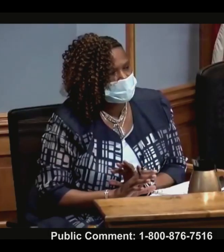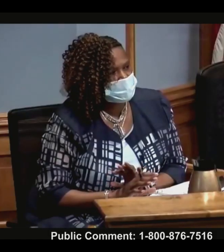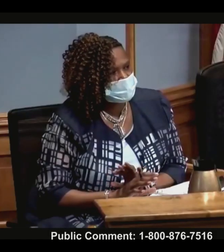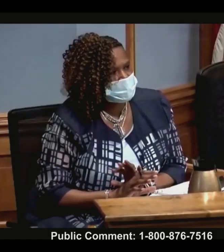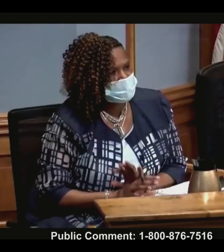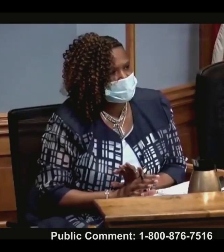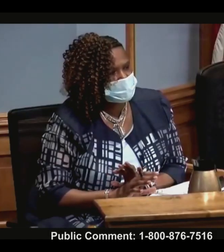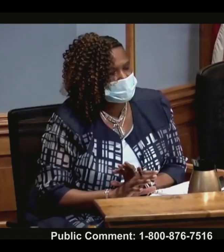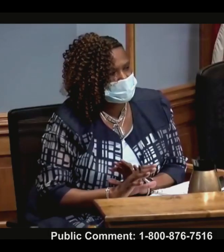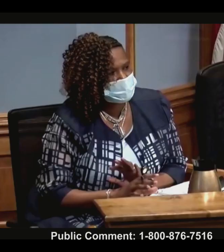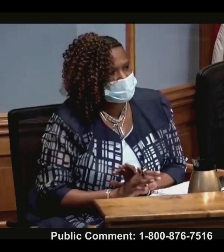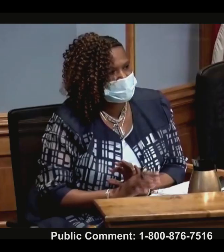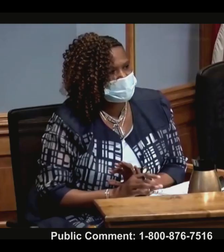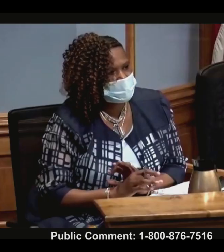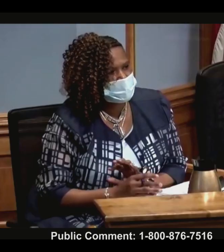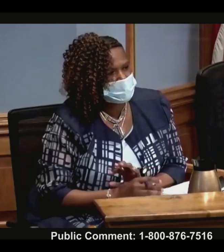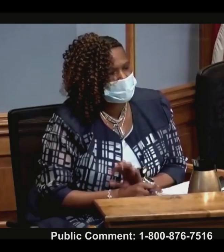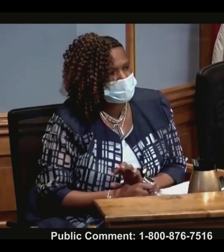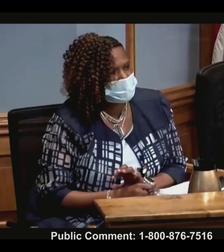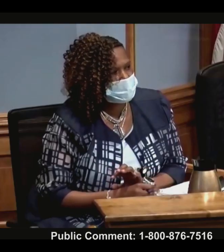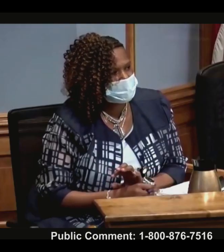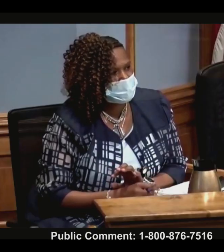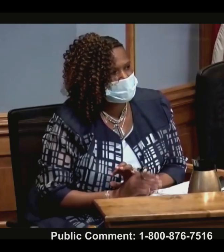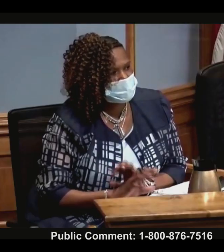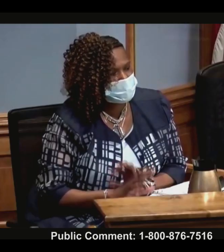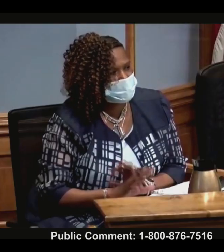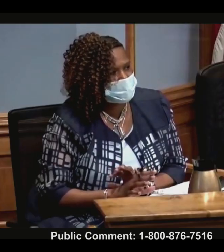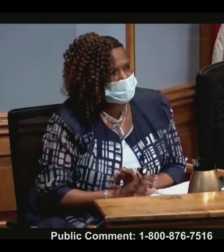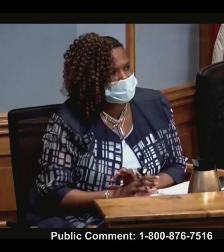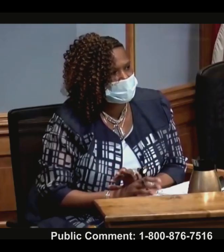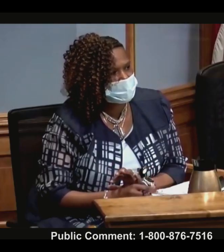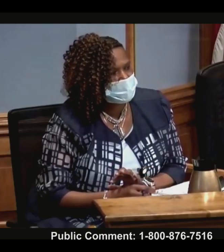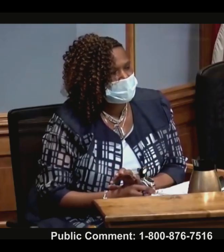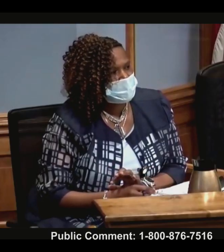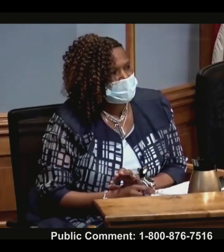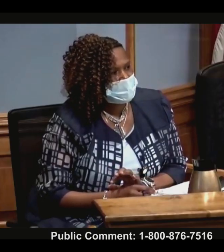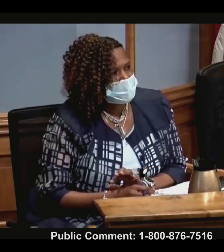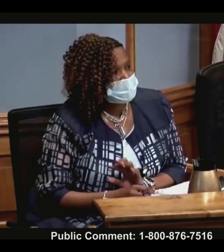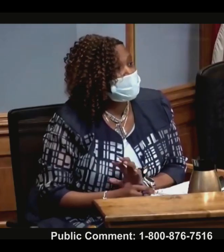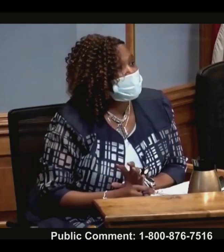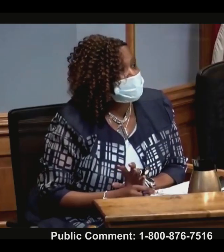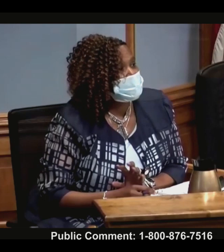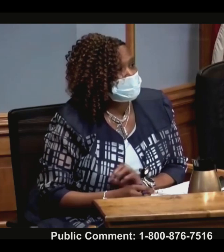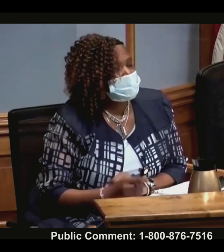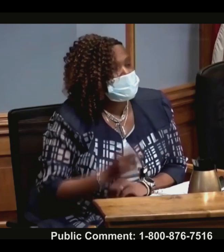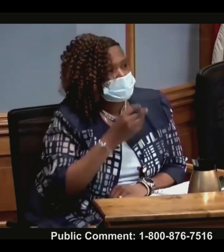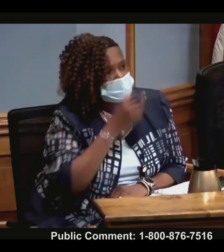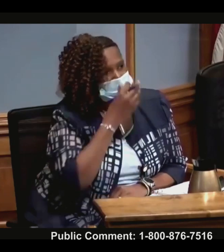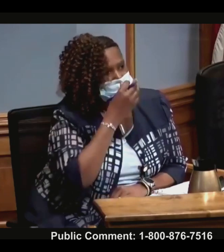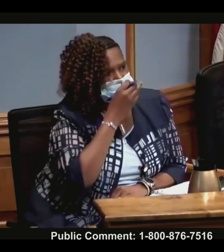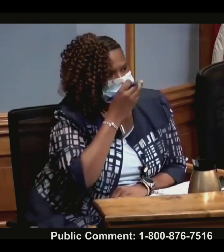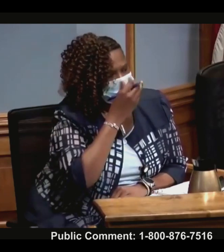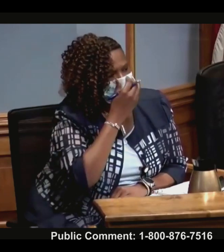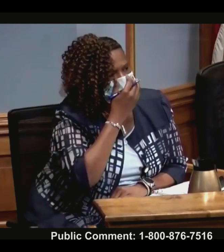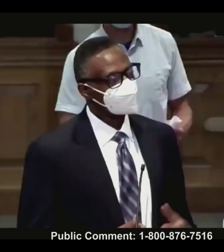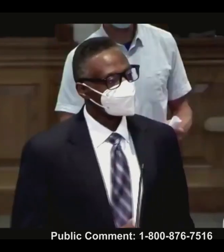it seniors? Just give me a little bit more information. Who will be here and their condition? It's going to be seniors, but I'm